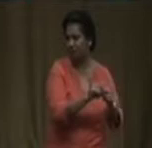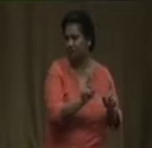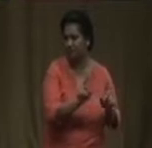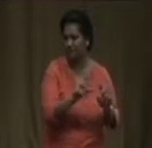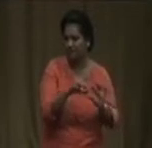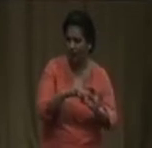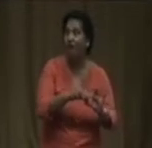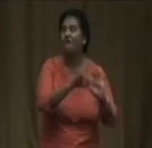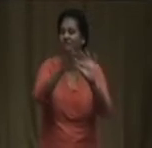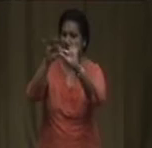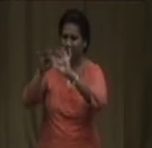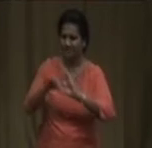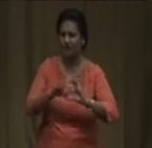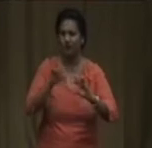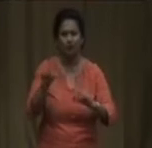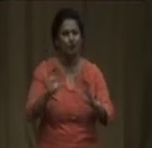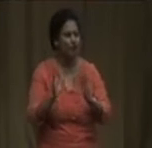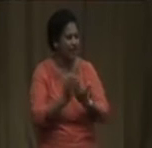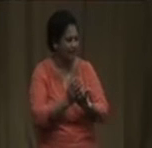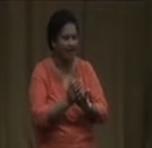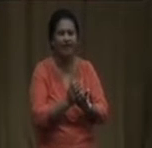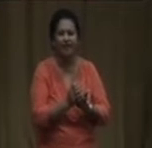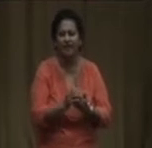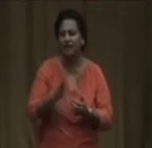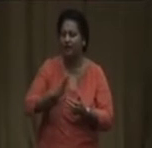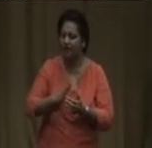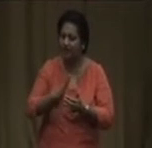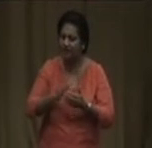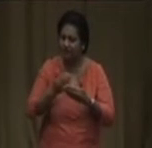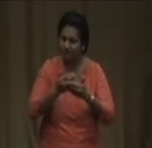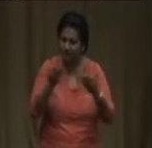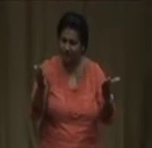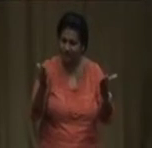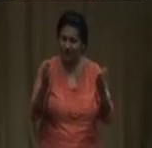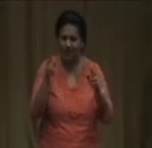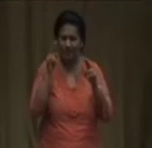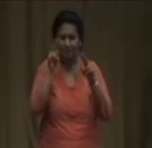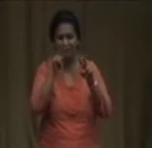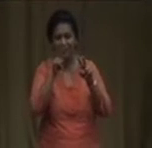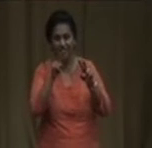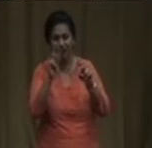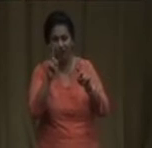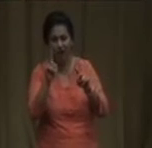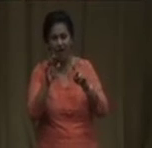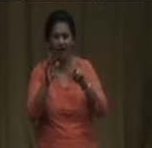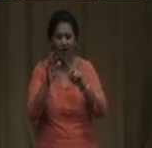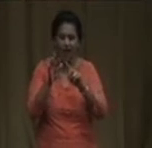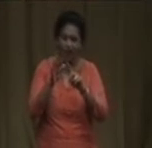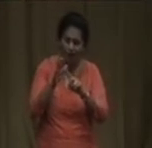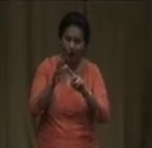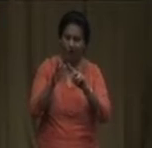With those concepts in mind, I'd just like to give a high-level perspective of what the OerU model in actual fact